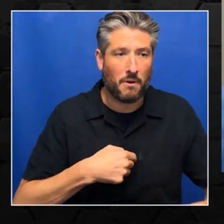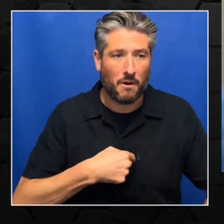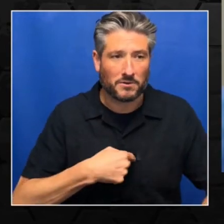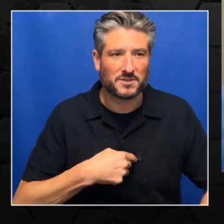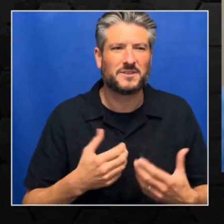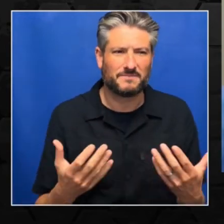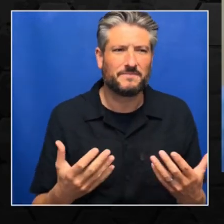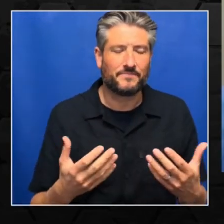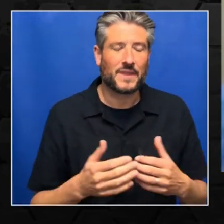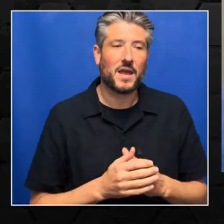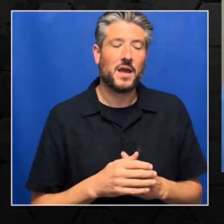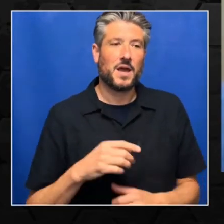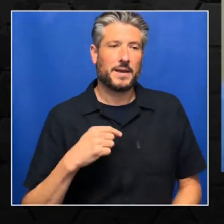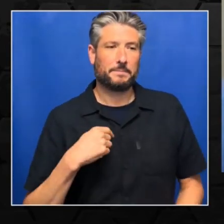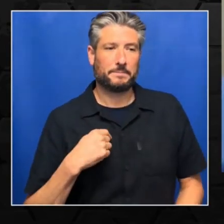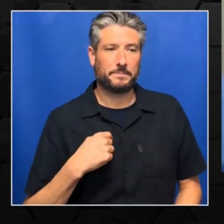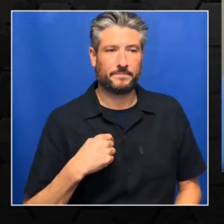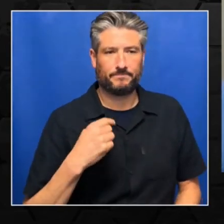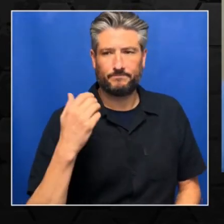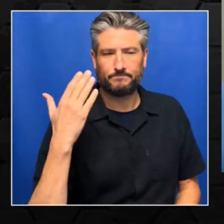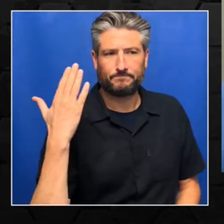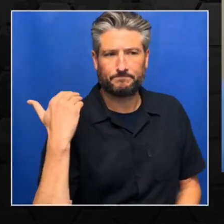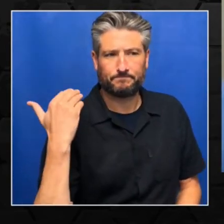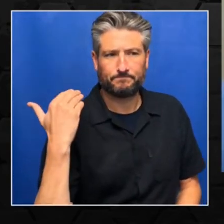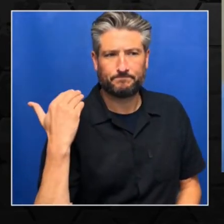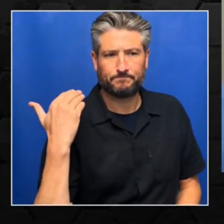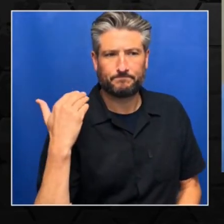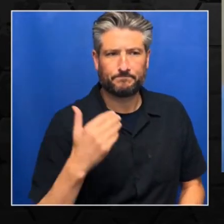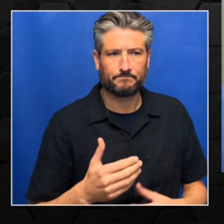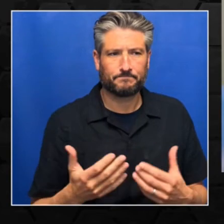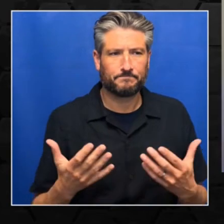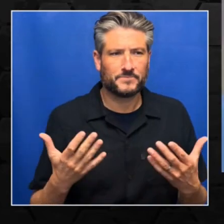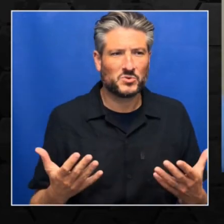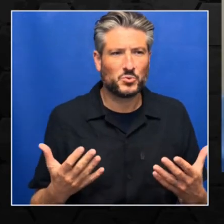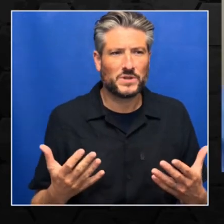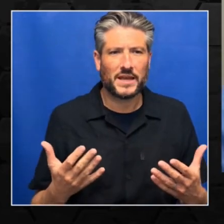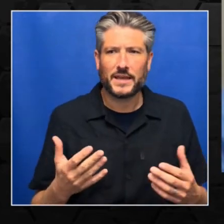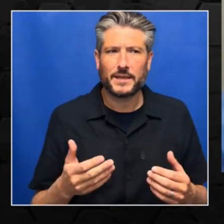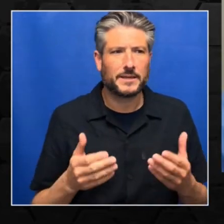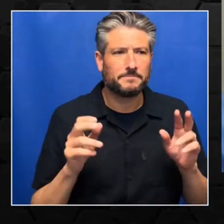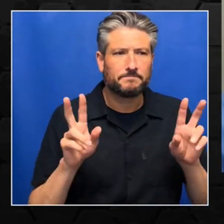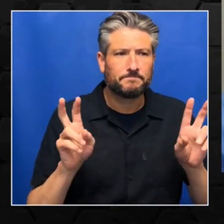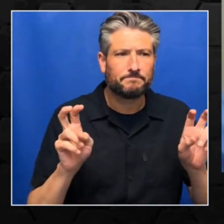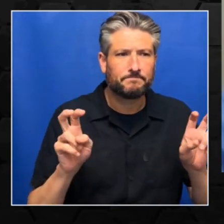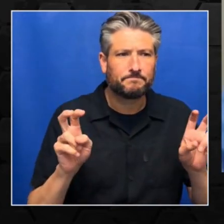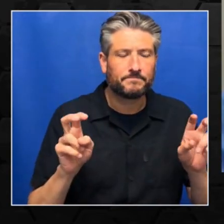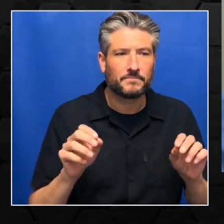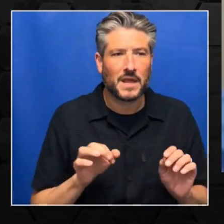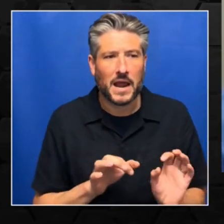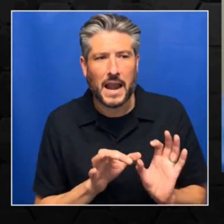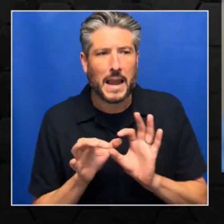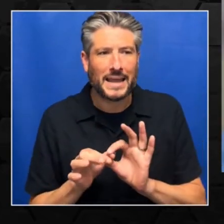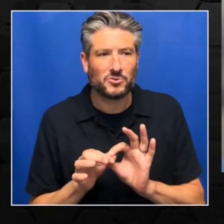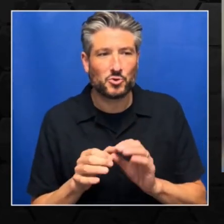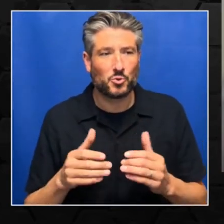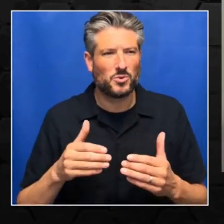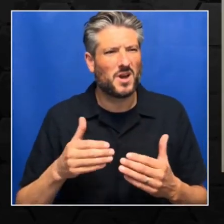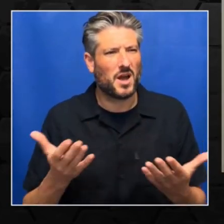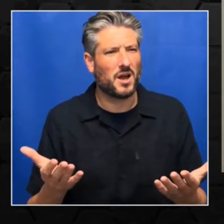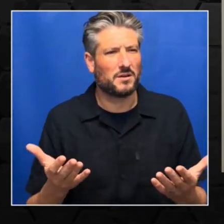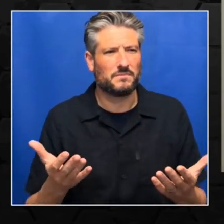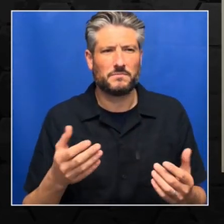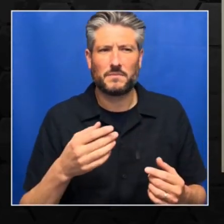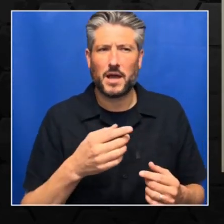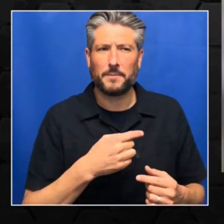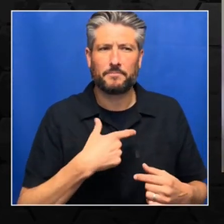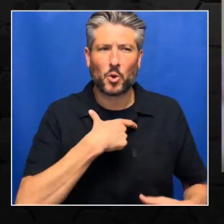point I saw a session today in which will happen in the future. I guess I saw a session wherein you read human emotions. So it's a